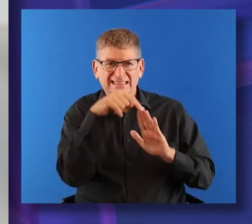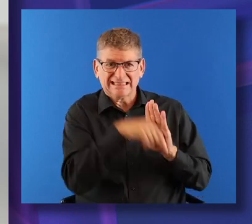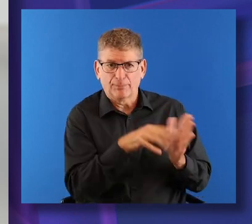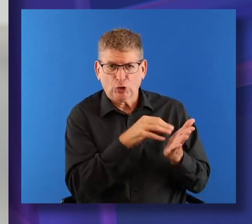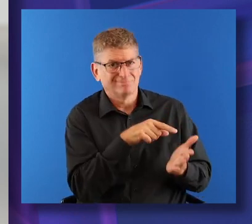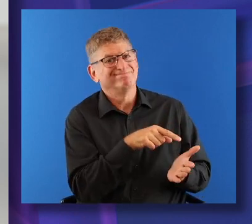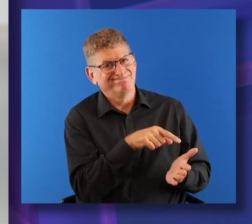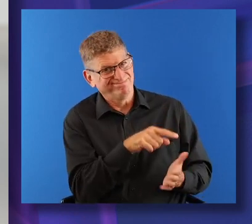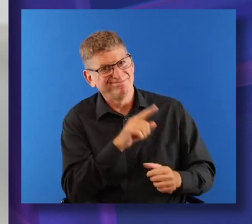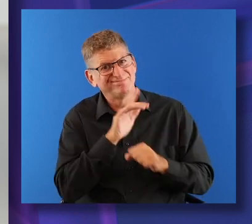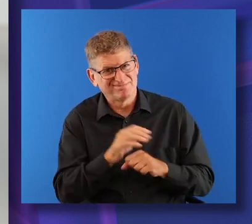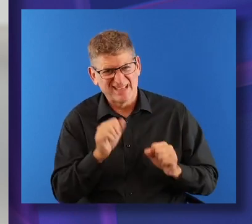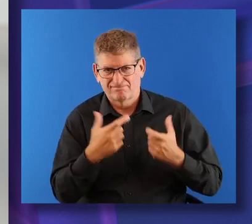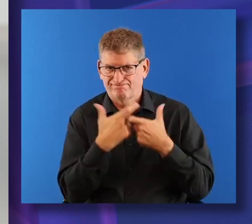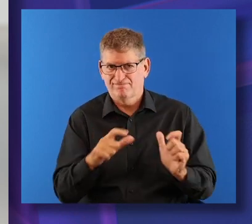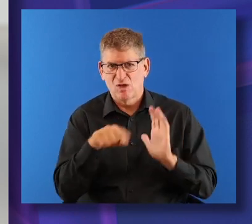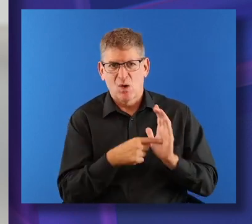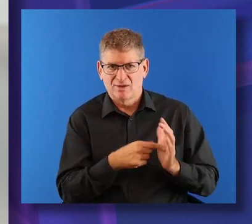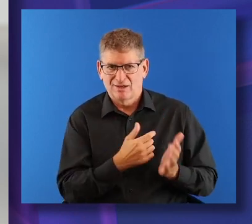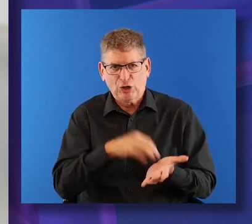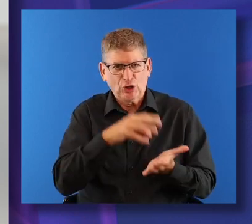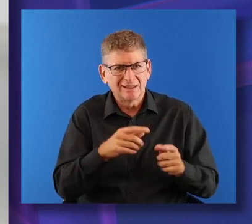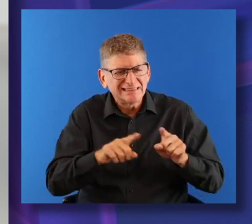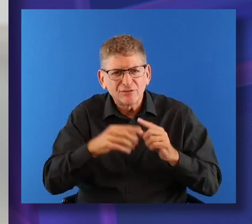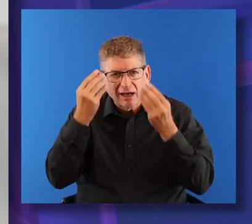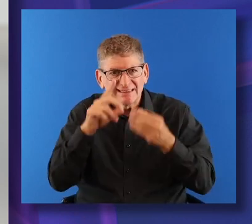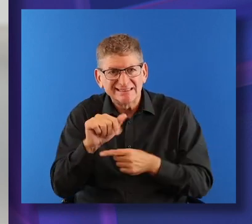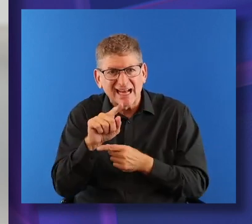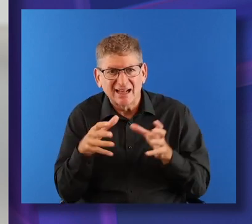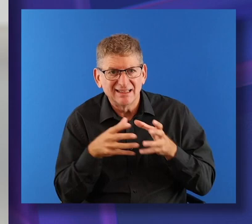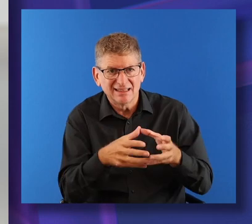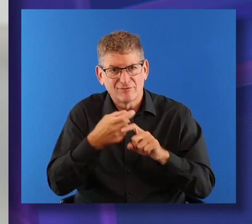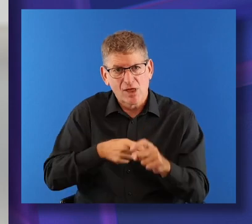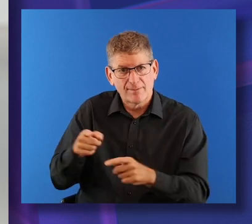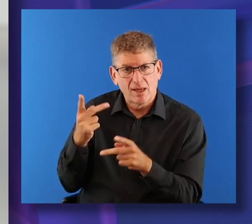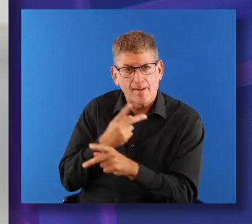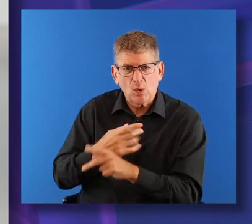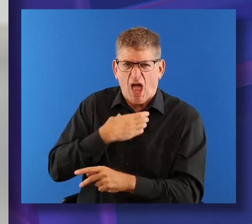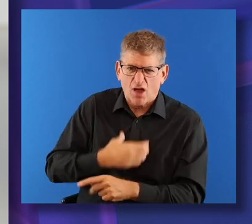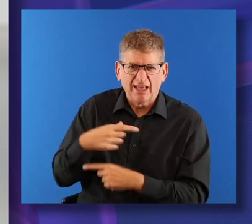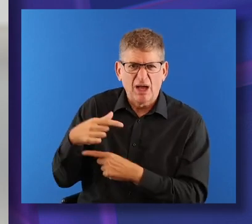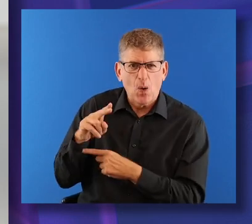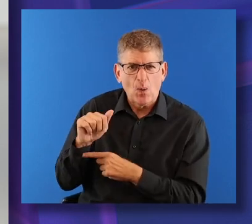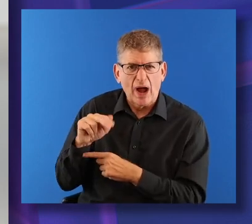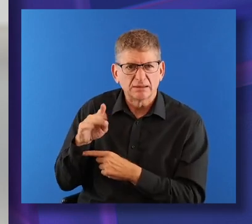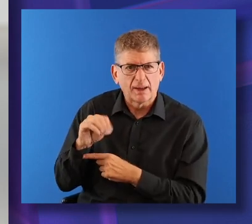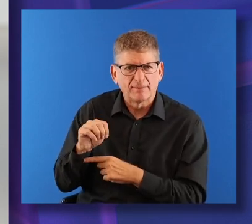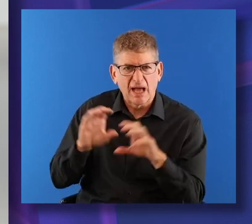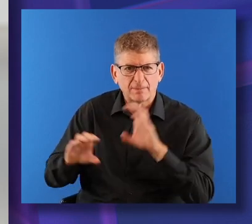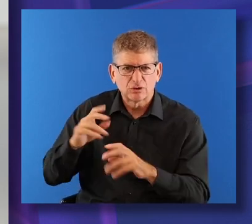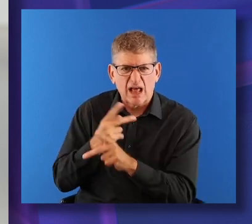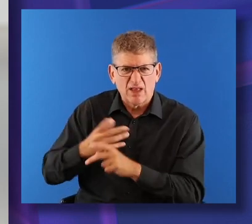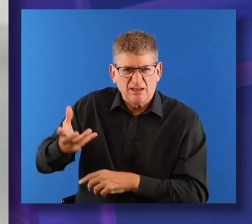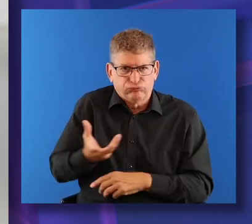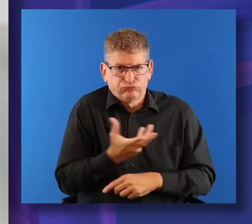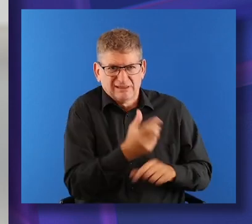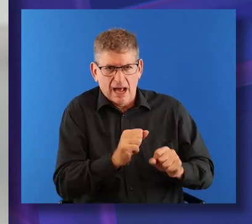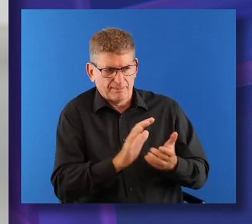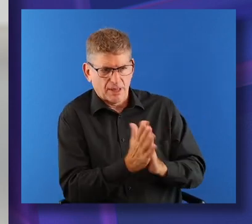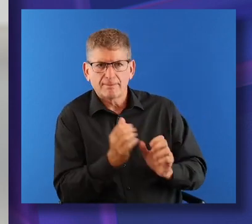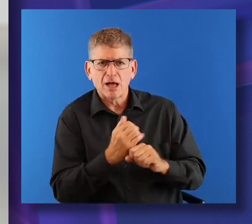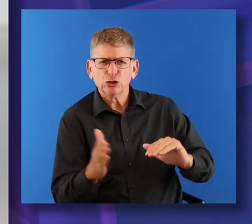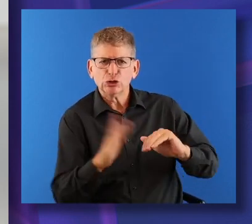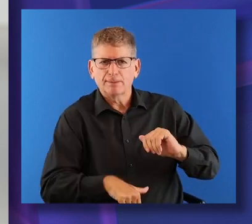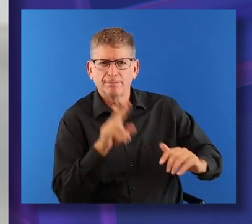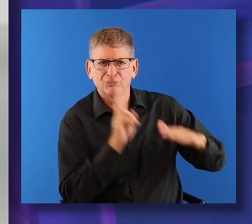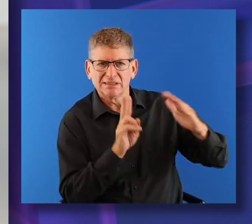generalize over multiple systems. A key example here are machine learned potentials that can predict the energies and forces within molecular structures